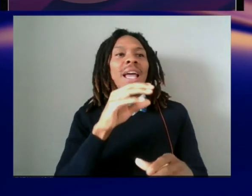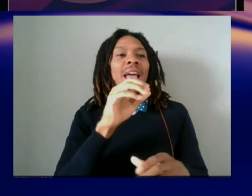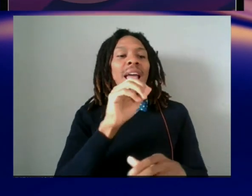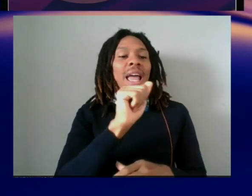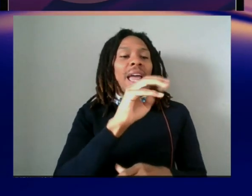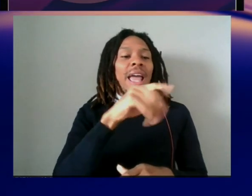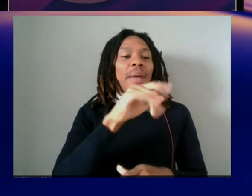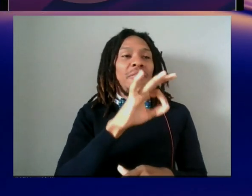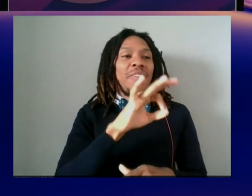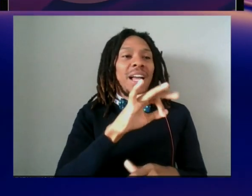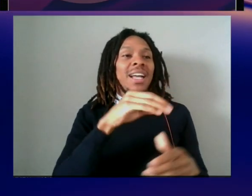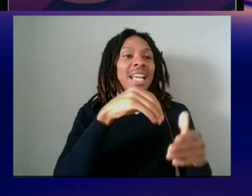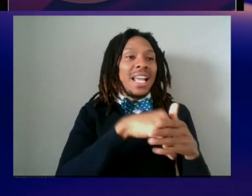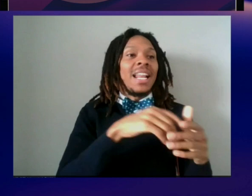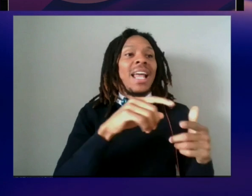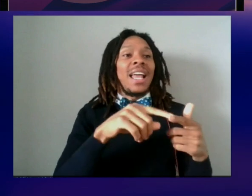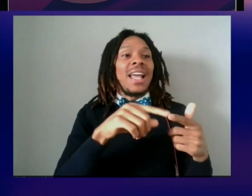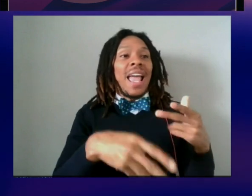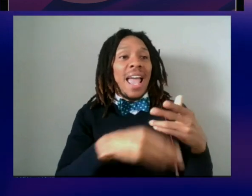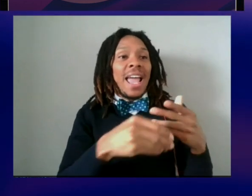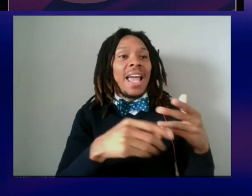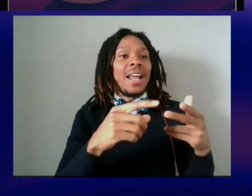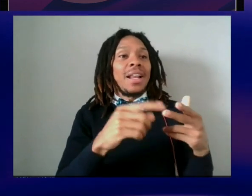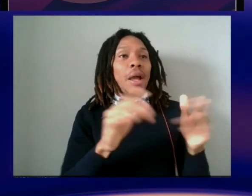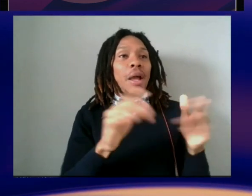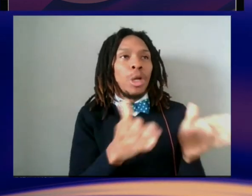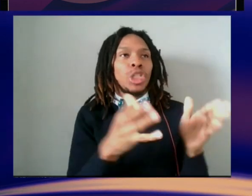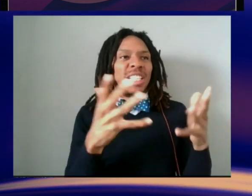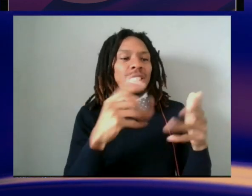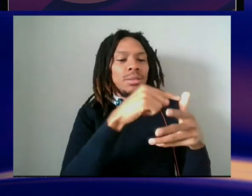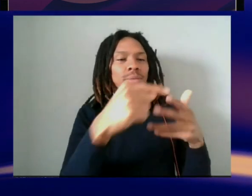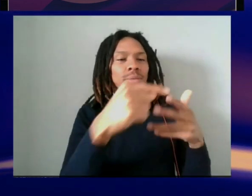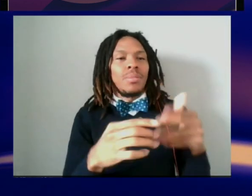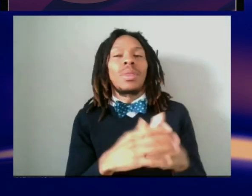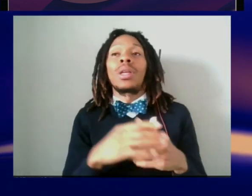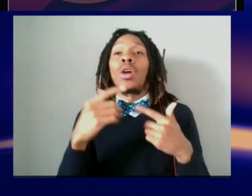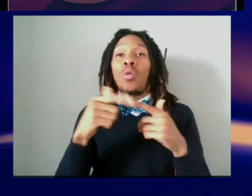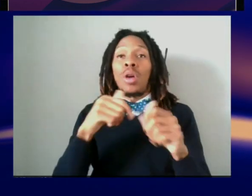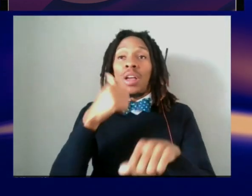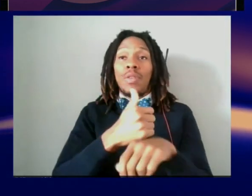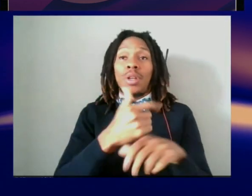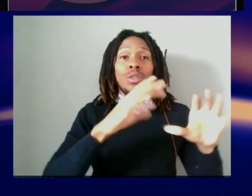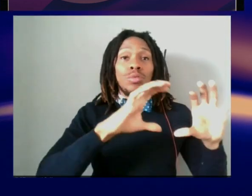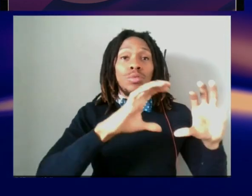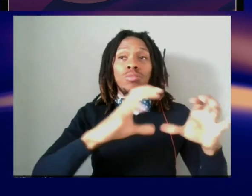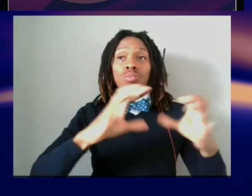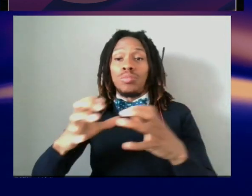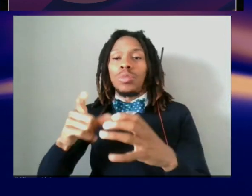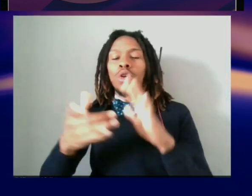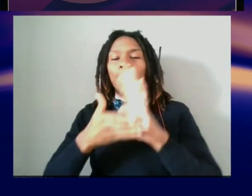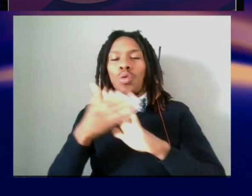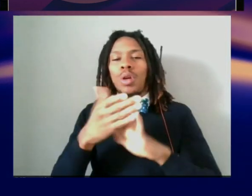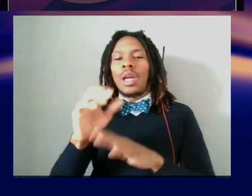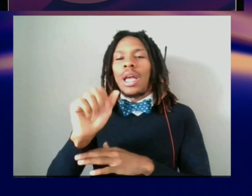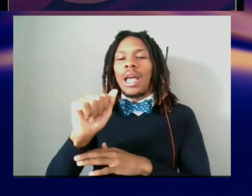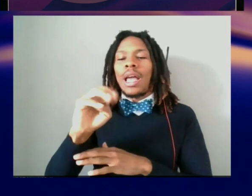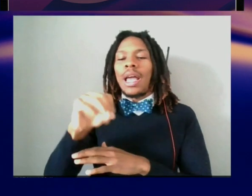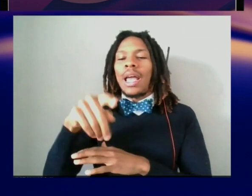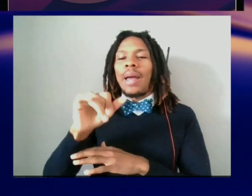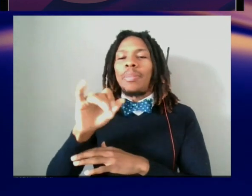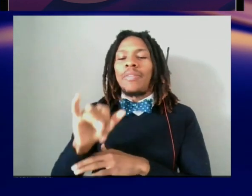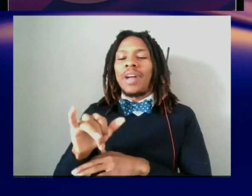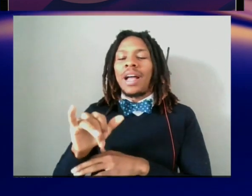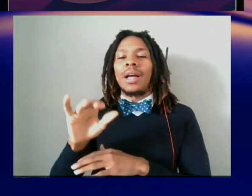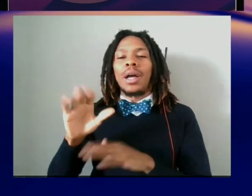Amplify push. That's right. So once you have all your categories set up, what you're going to do is you're going to run Amplify push, and that is going to send